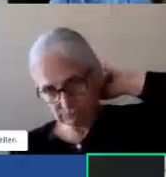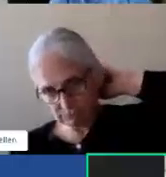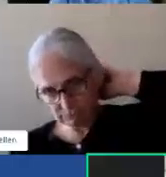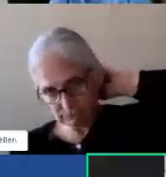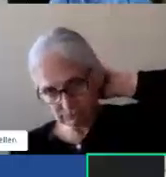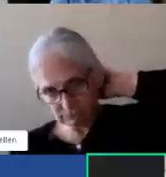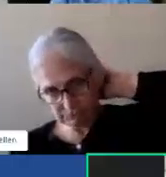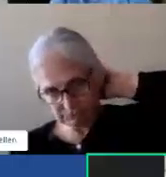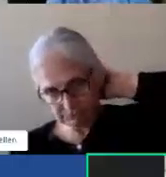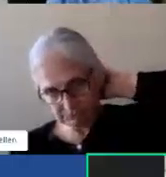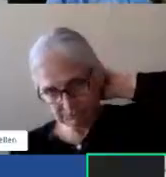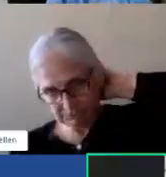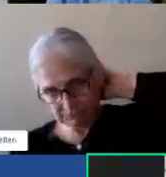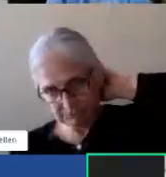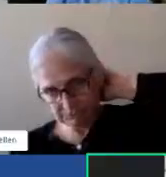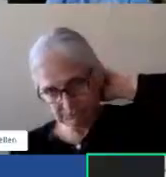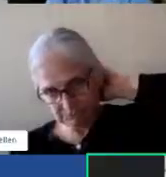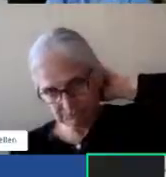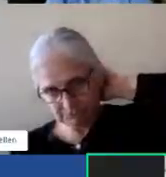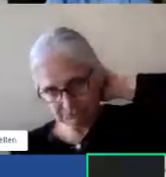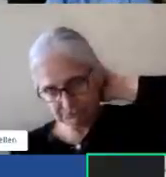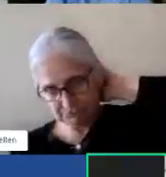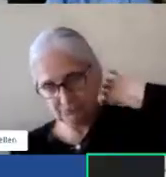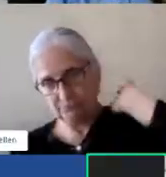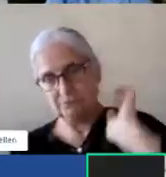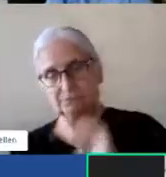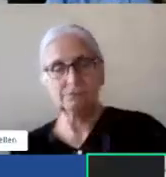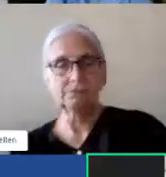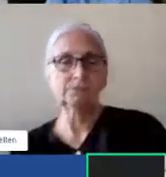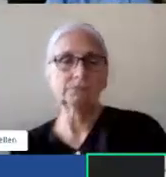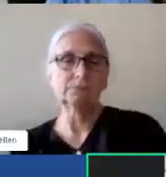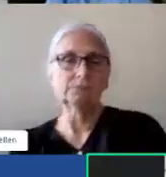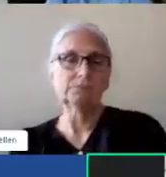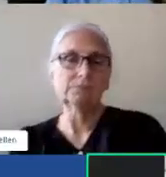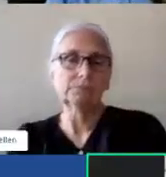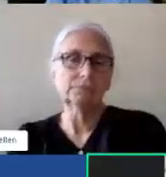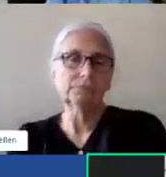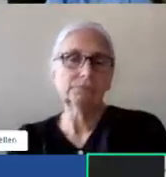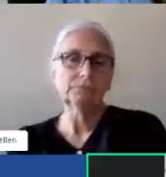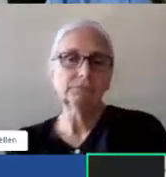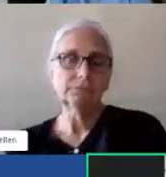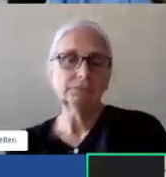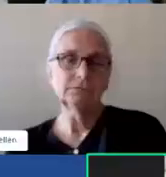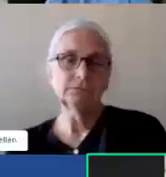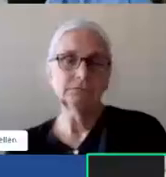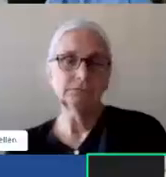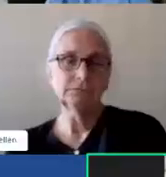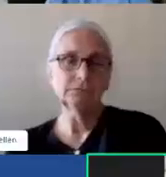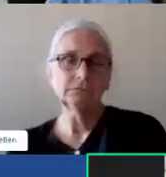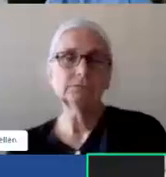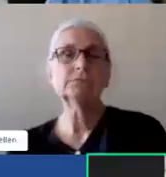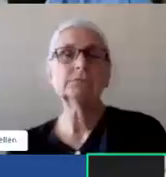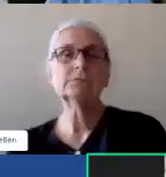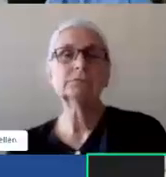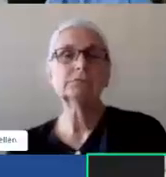meeting as presented in the email, what would the time frame be? Because Dave had a